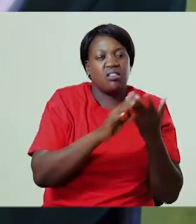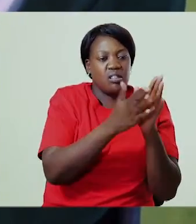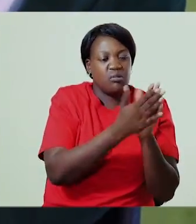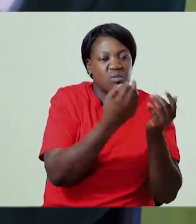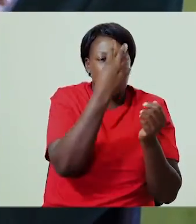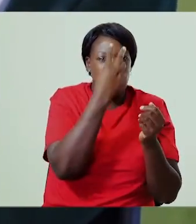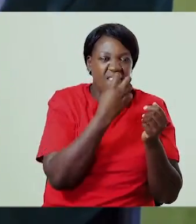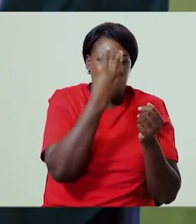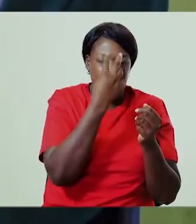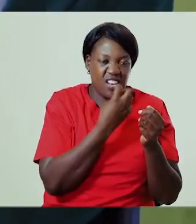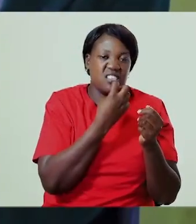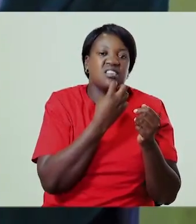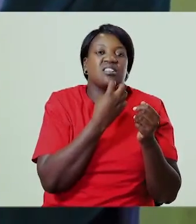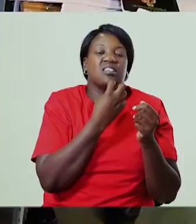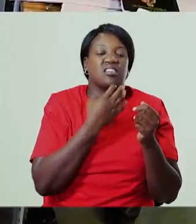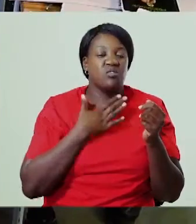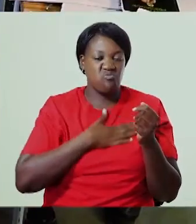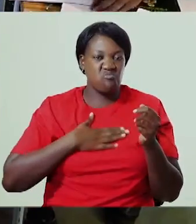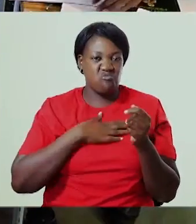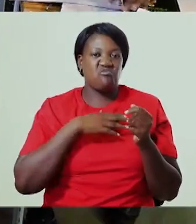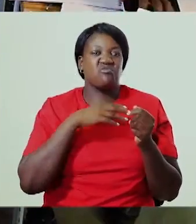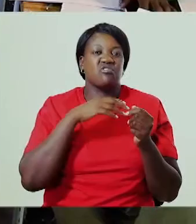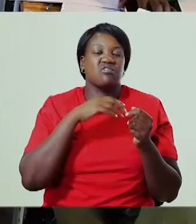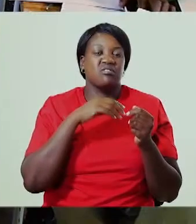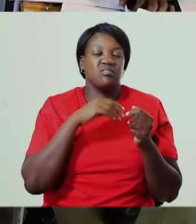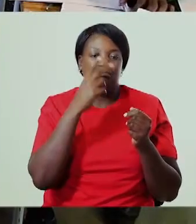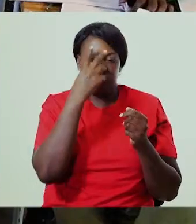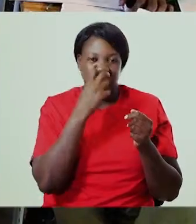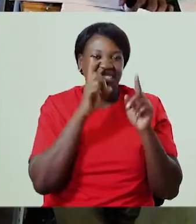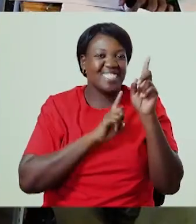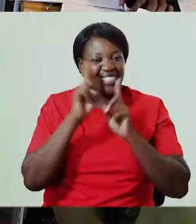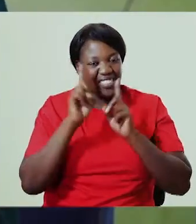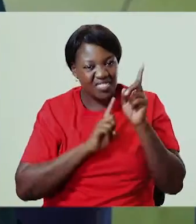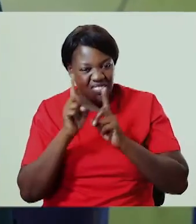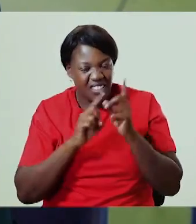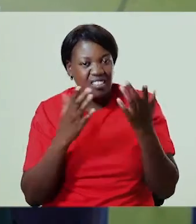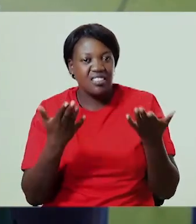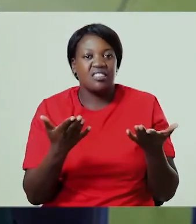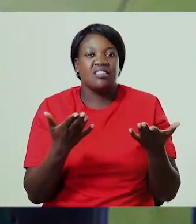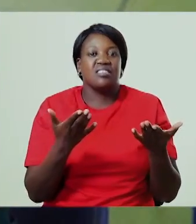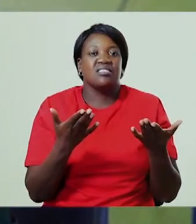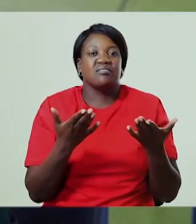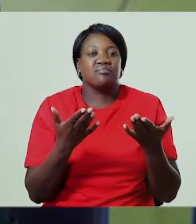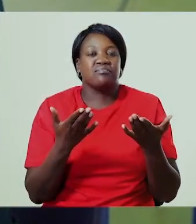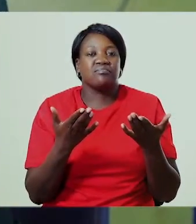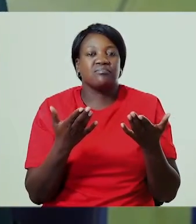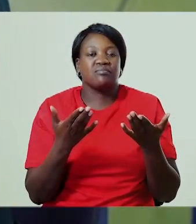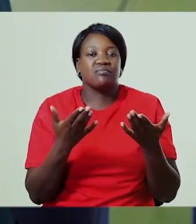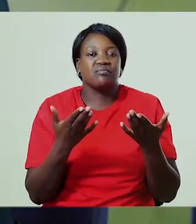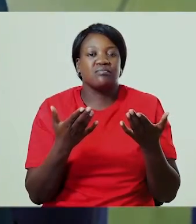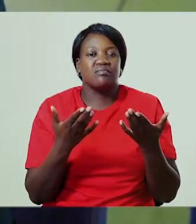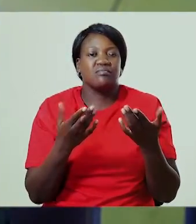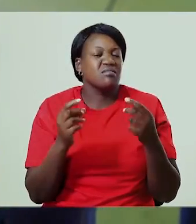funny, which gives a humorous mood, right? There's nothing humorous in The Other Presence. I thought it